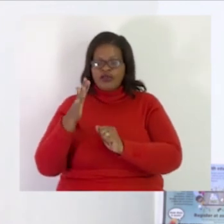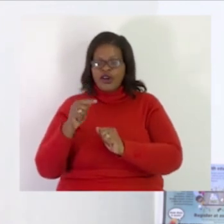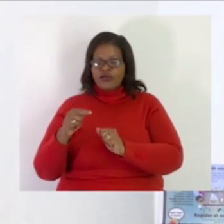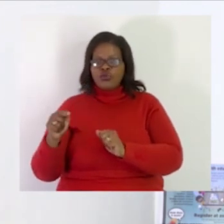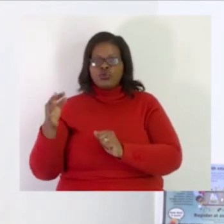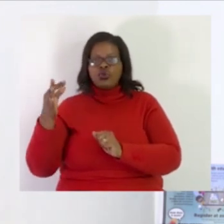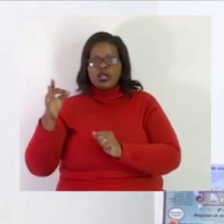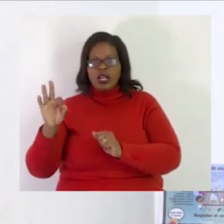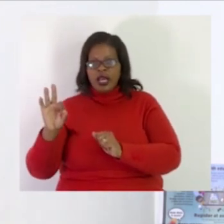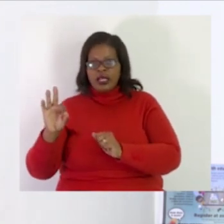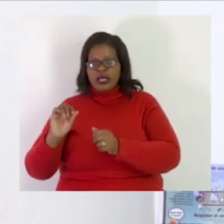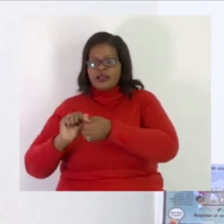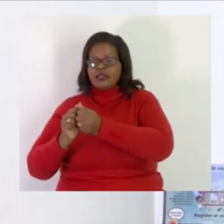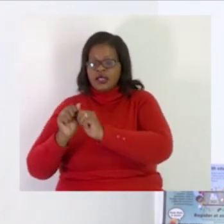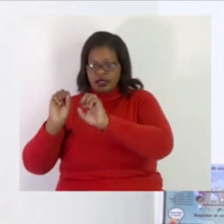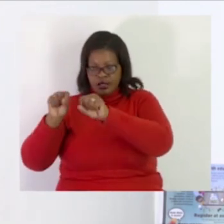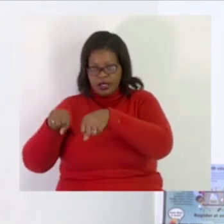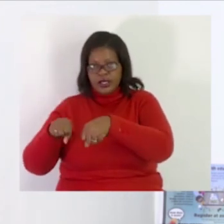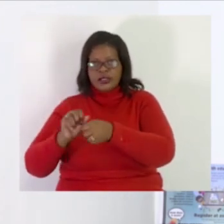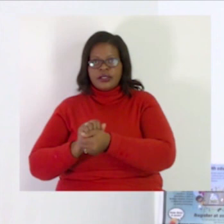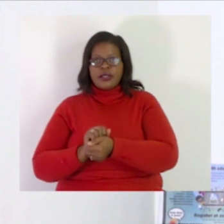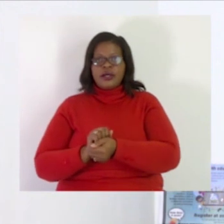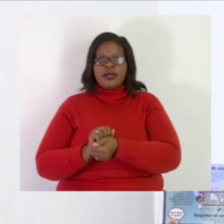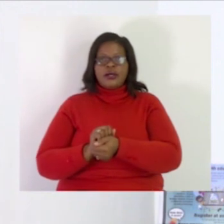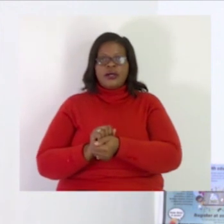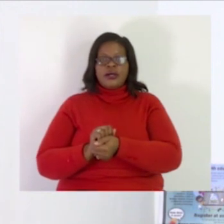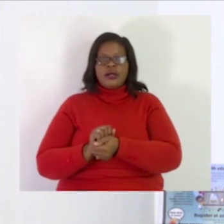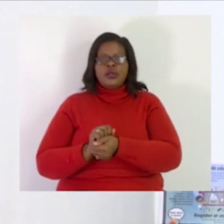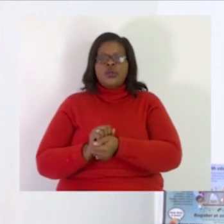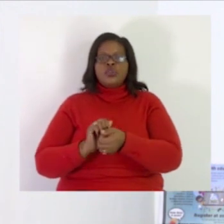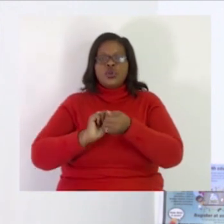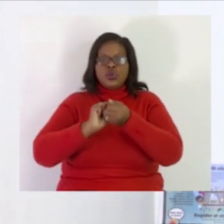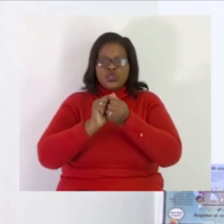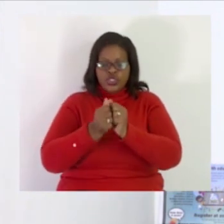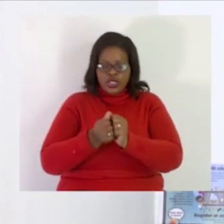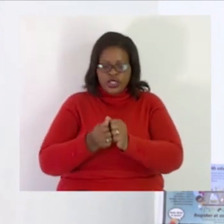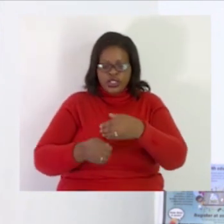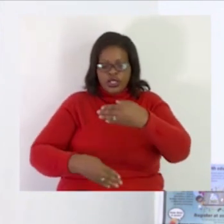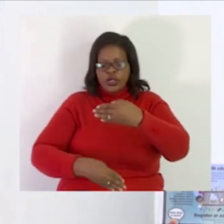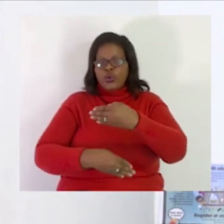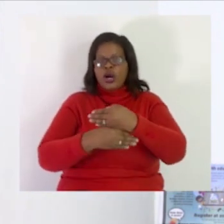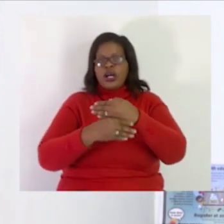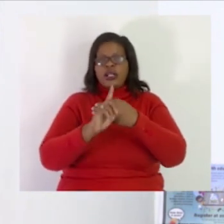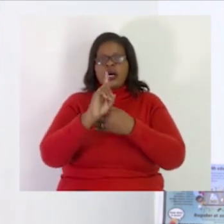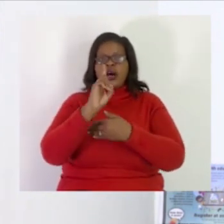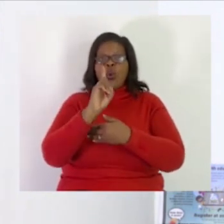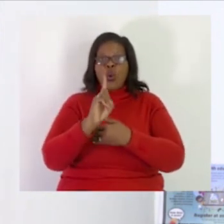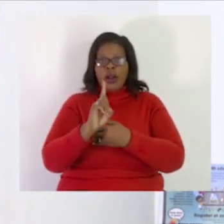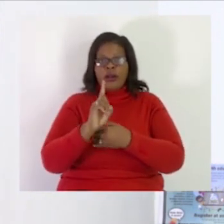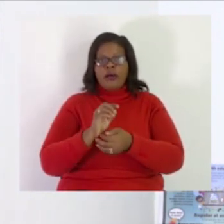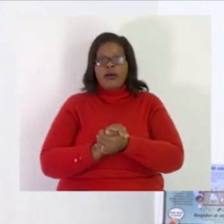And there is also a change by adding 1 if it falls in this